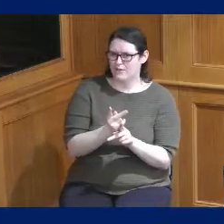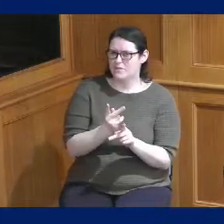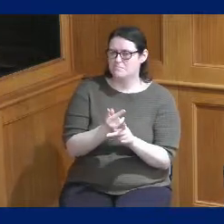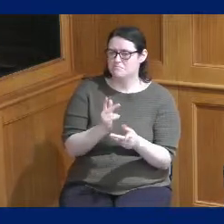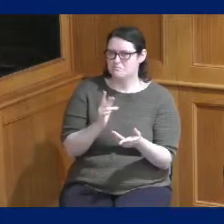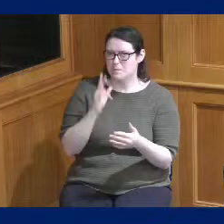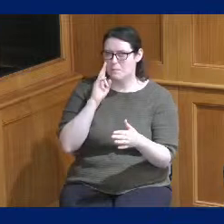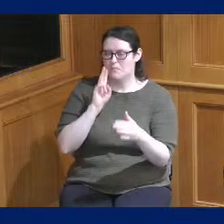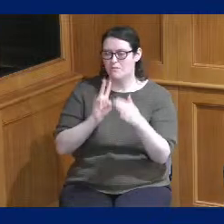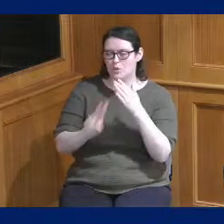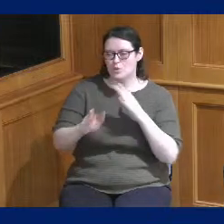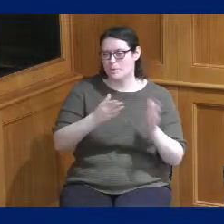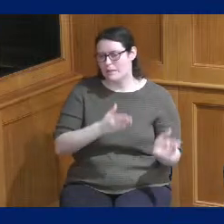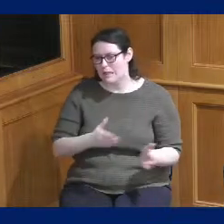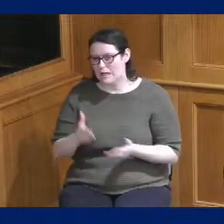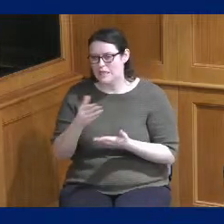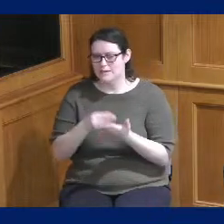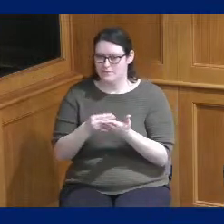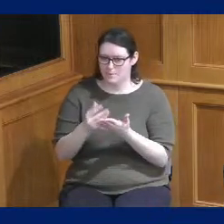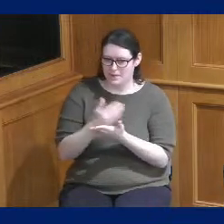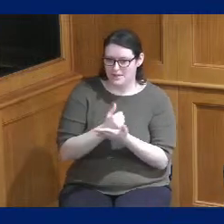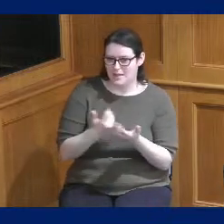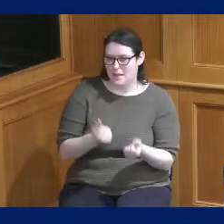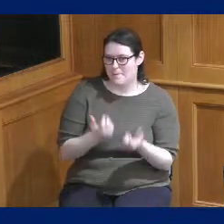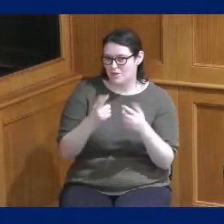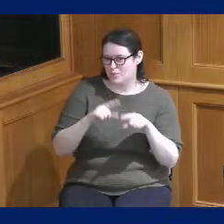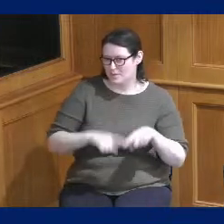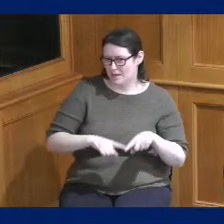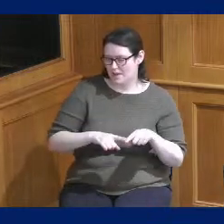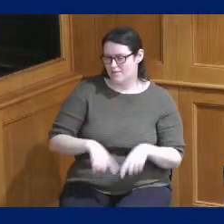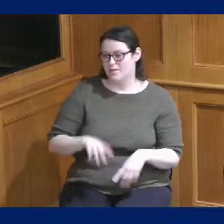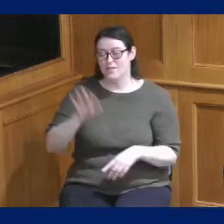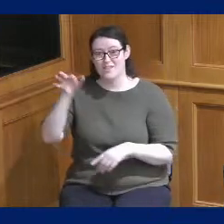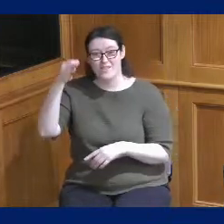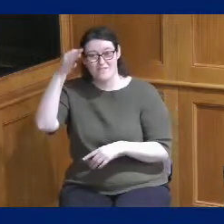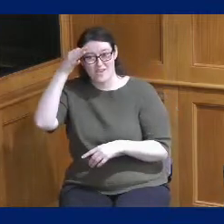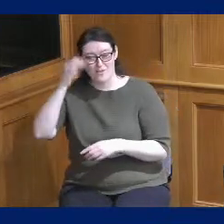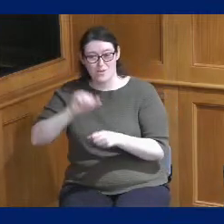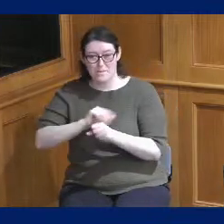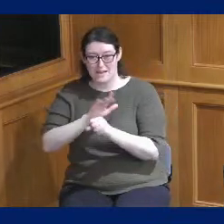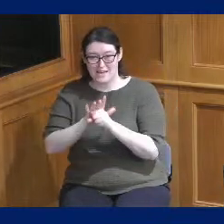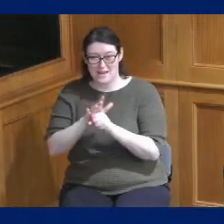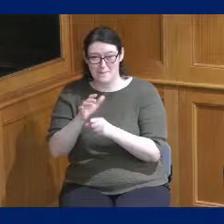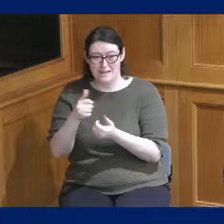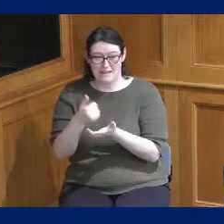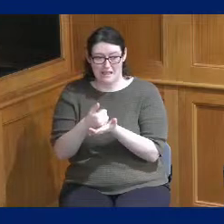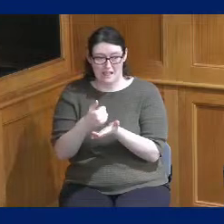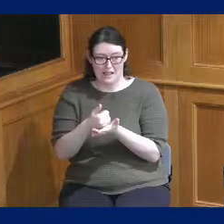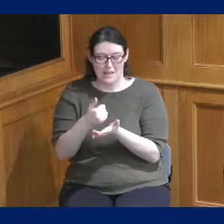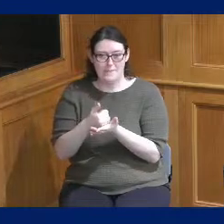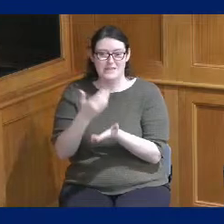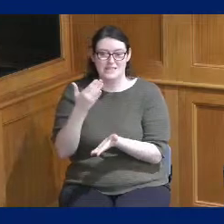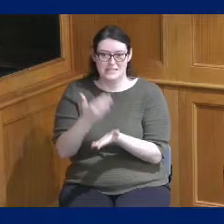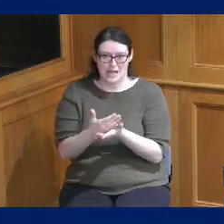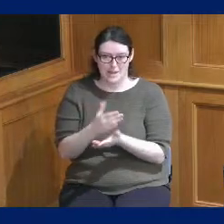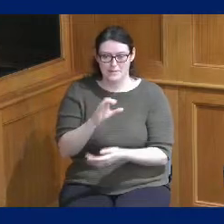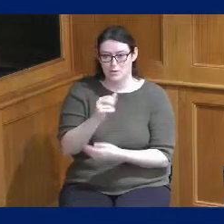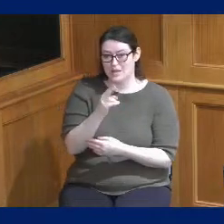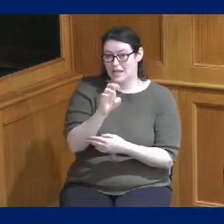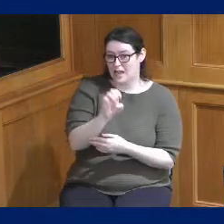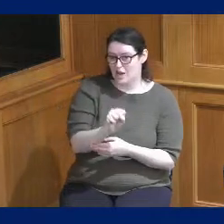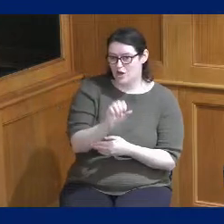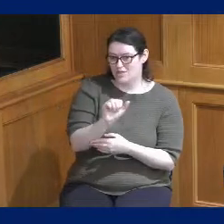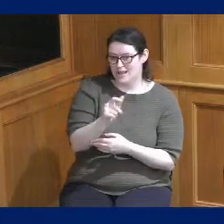future revenues. We talked about our federal pandemic aid coming to an end over the past since the CARES Act and since the beginning of